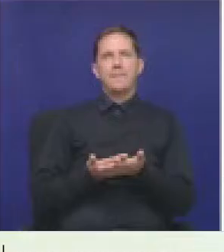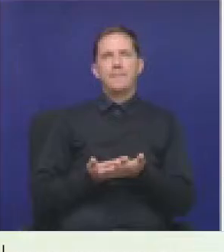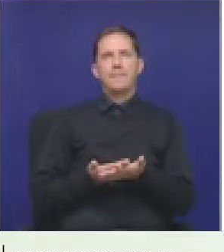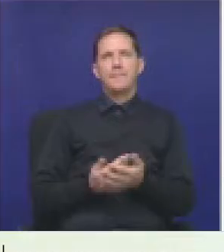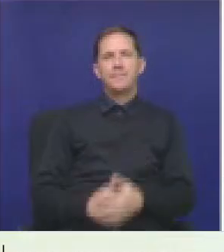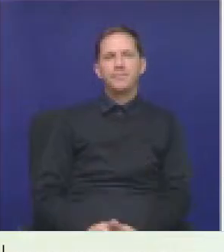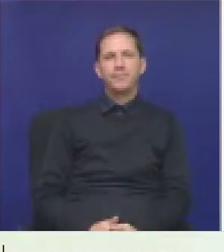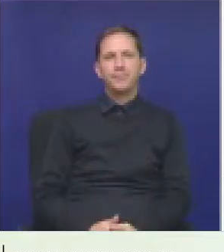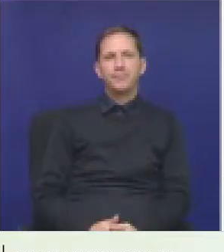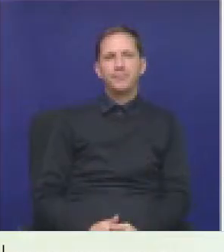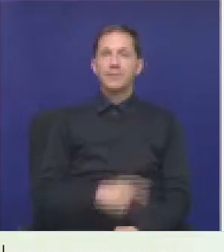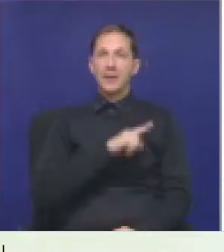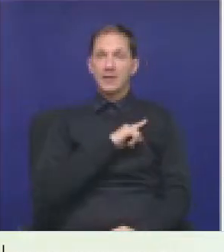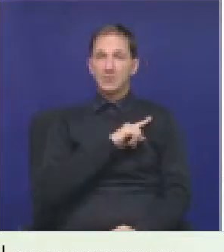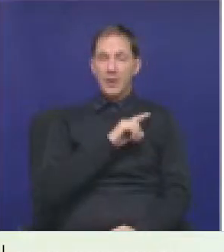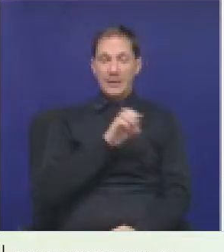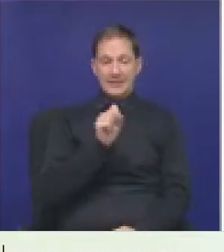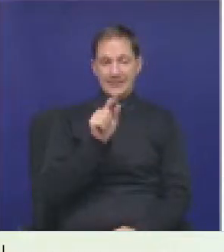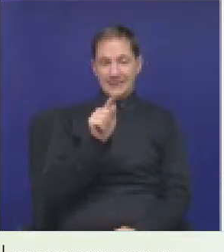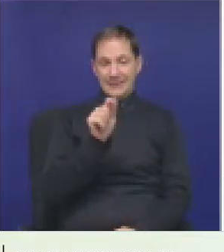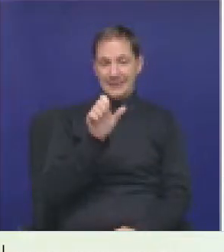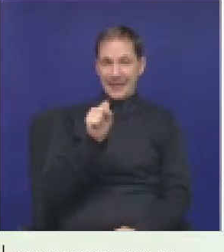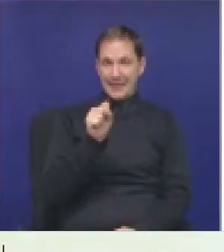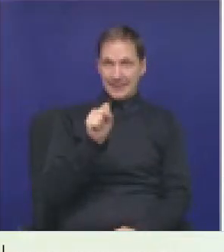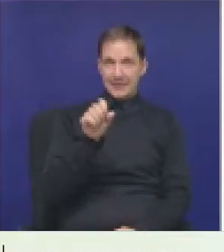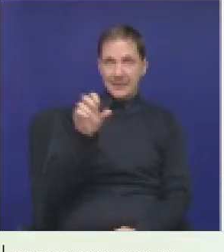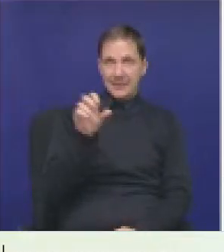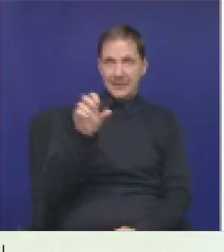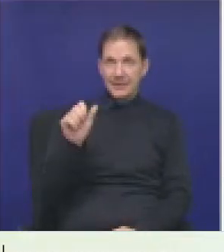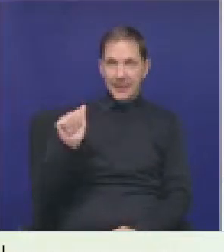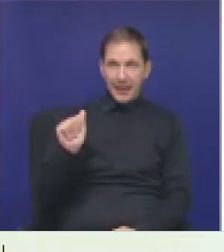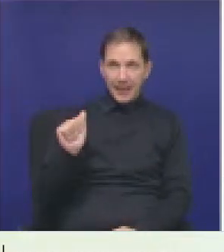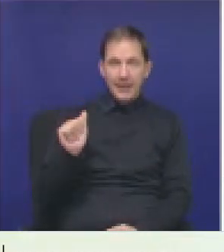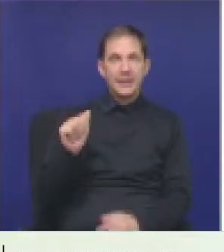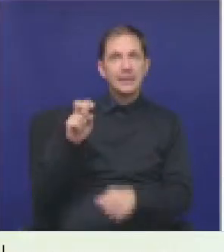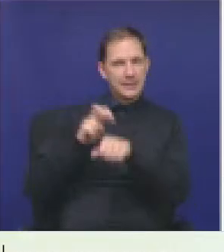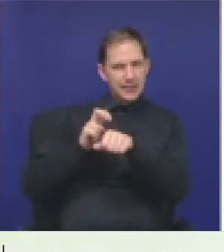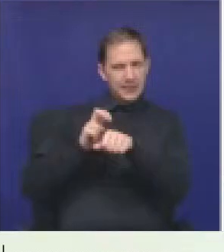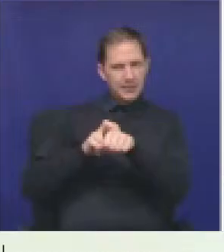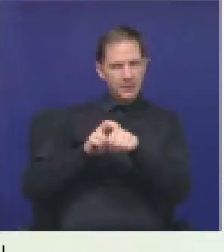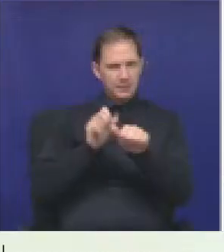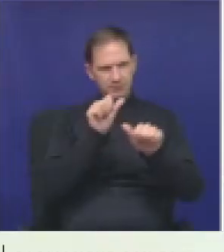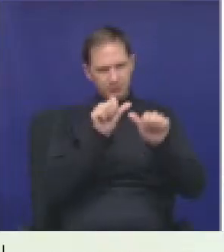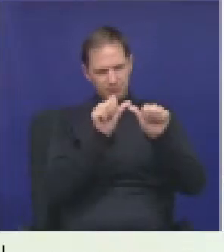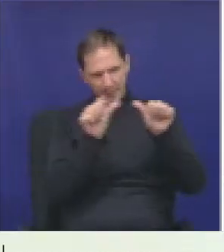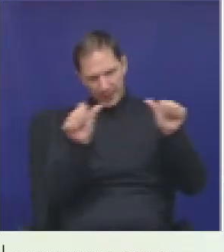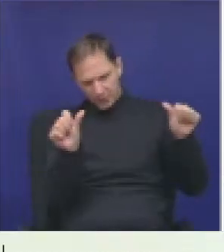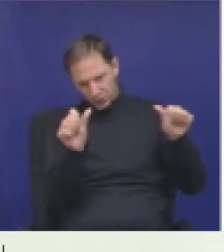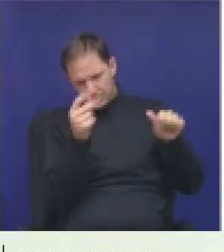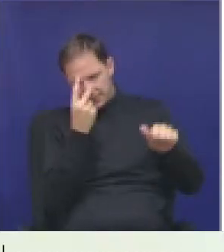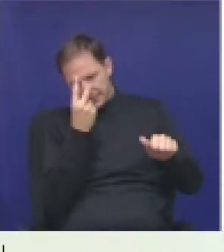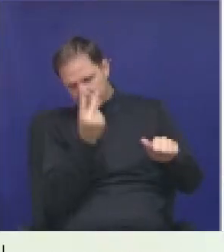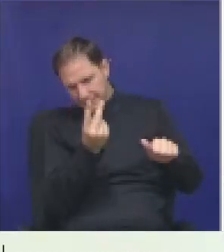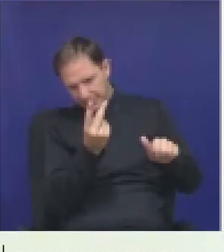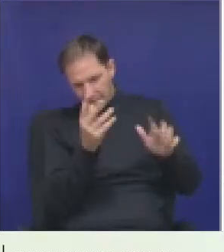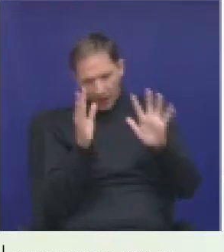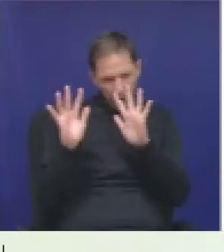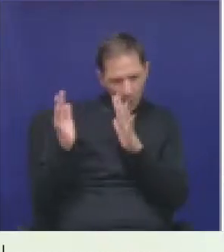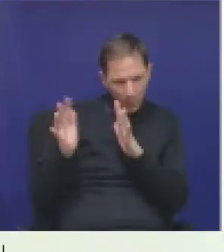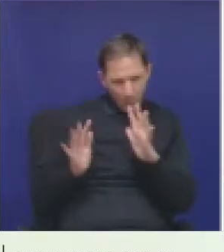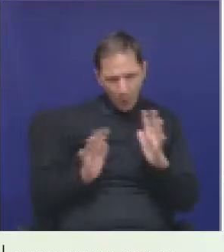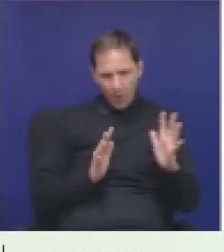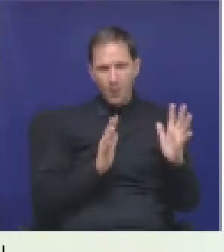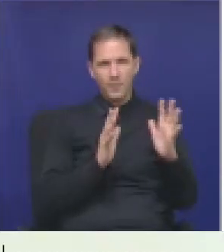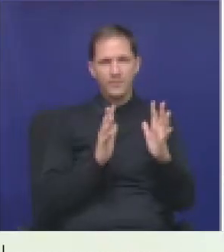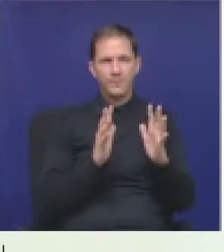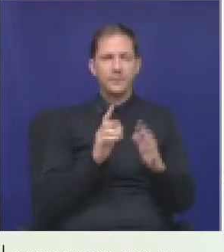landscape. Therefore, Statistics SA must be able to measure these changes in a dynamic but yet verifiable manner.